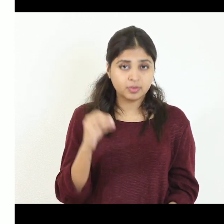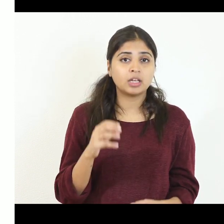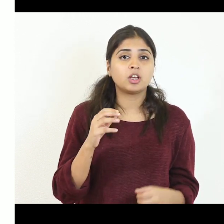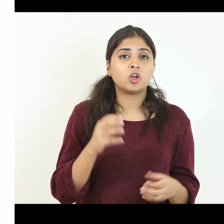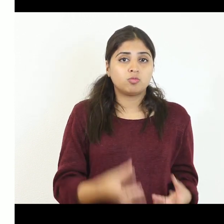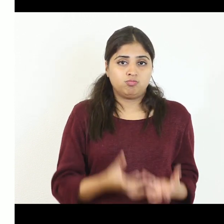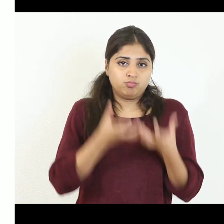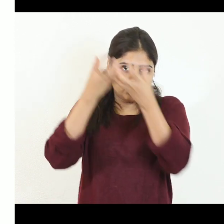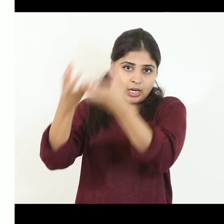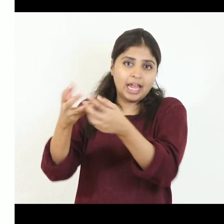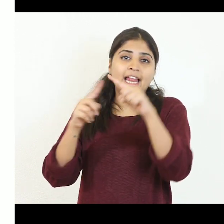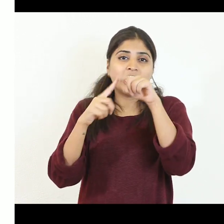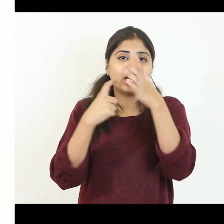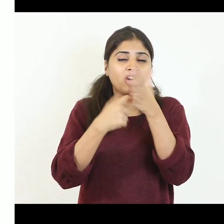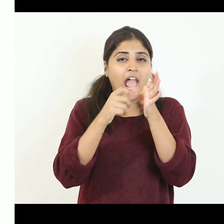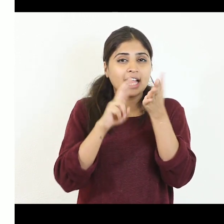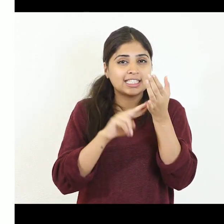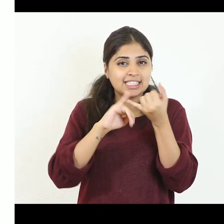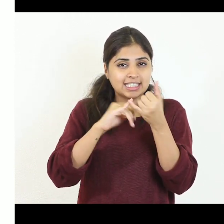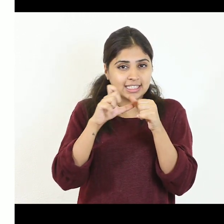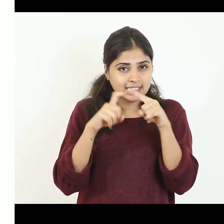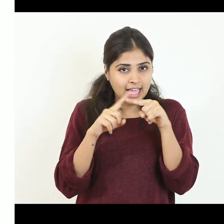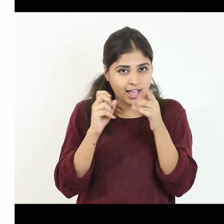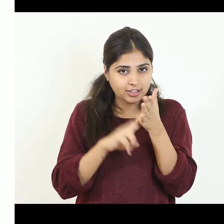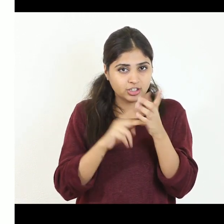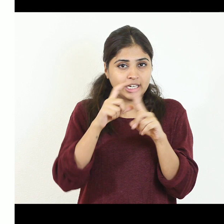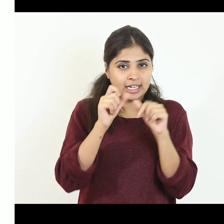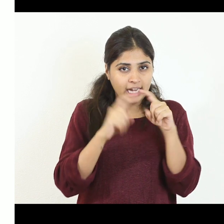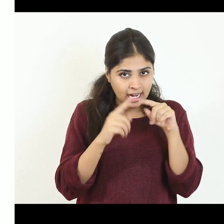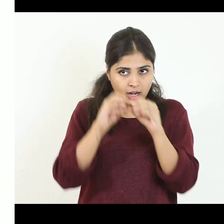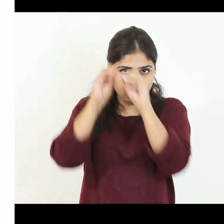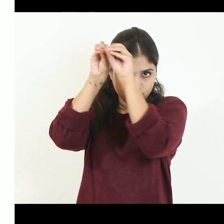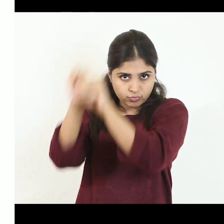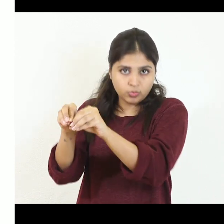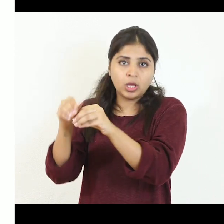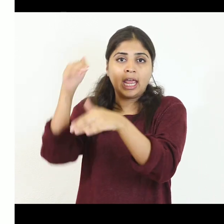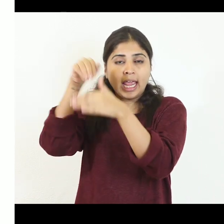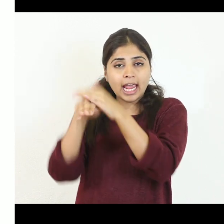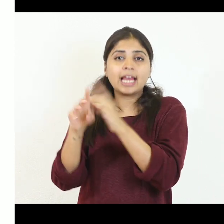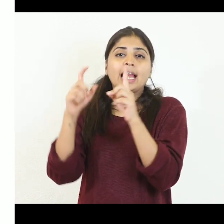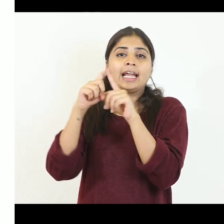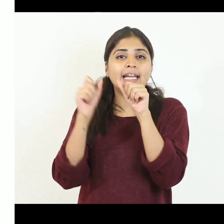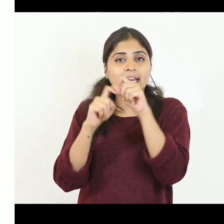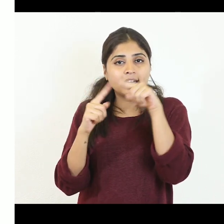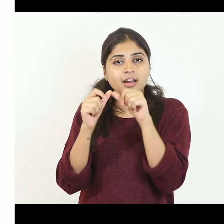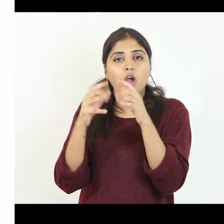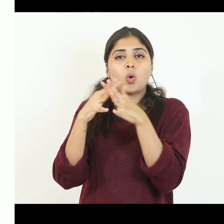Store and manage the data in a multi-dimensional database system.